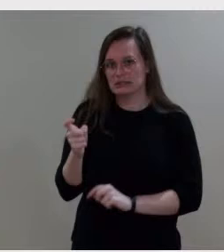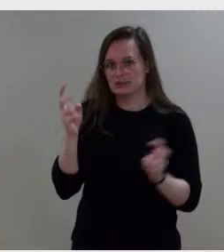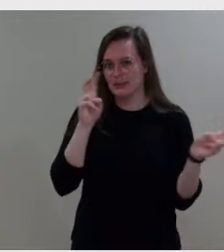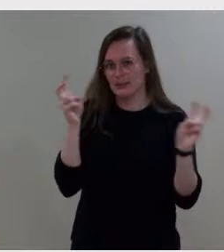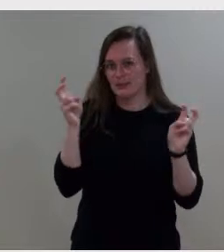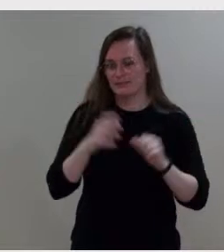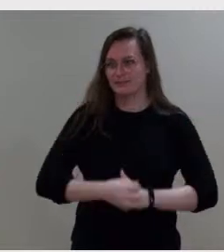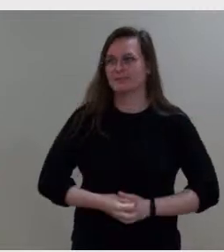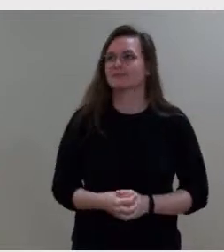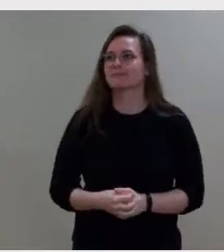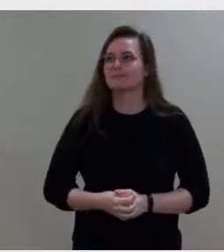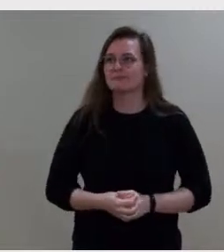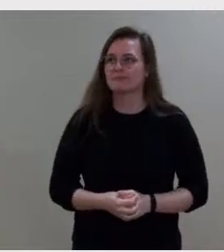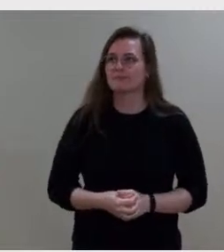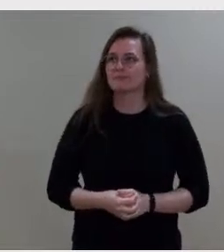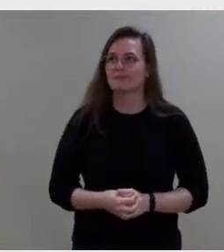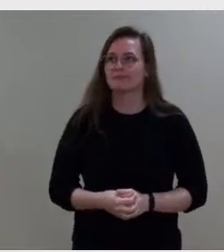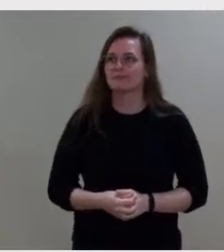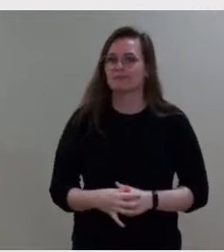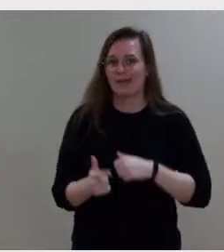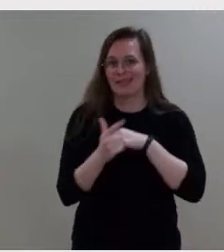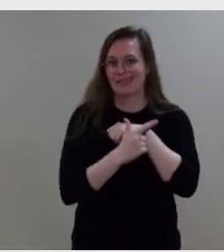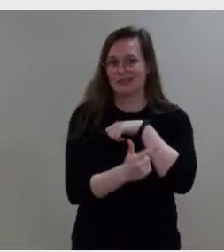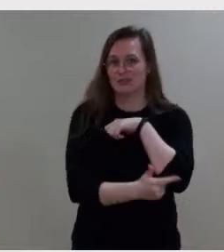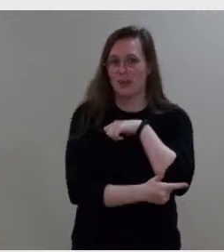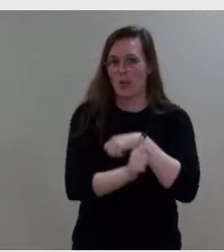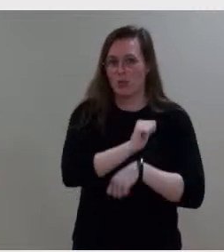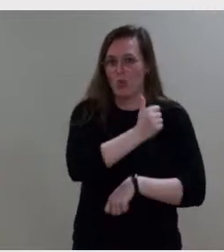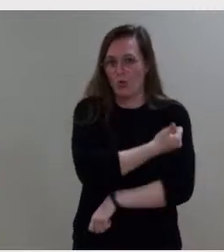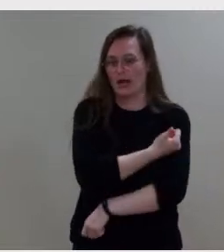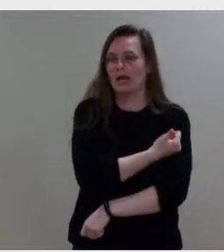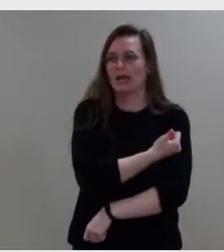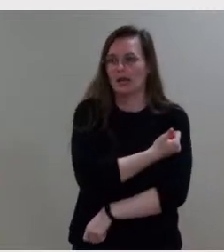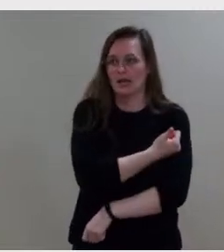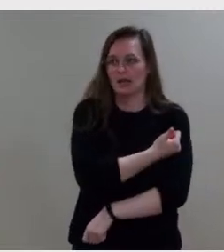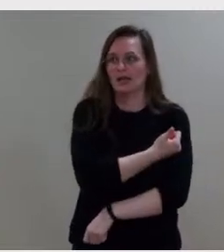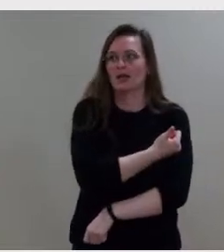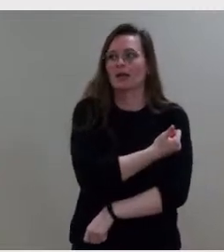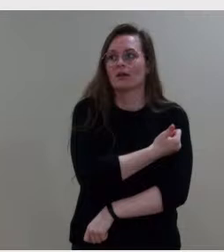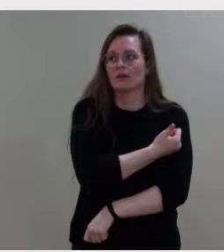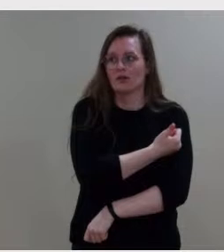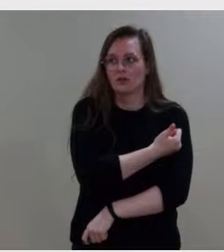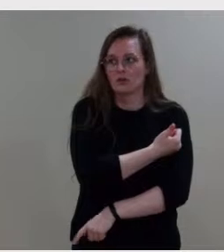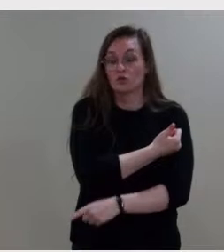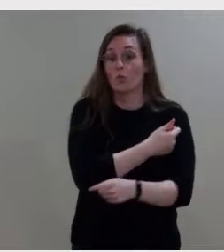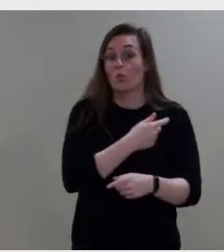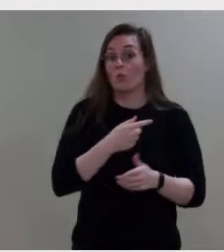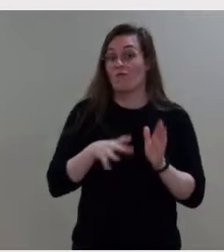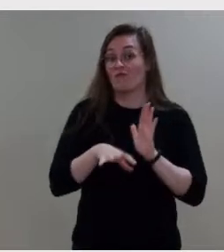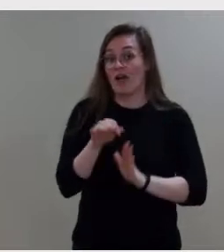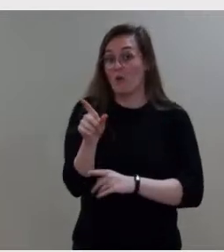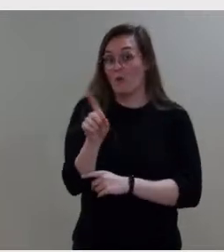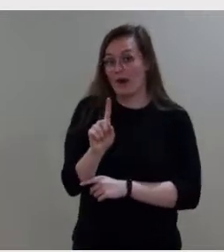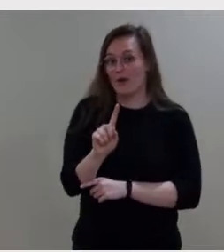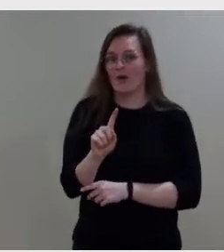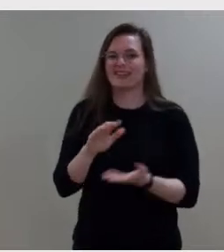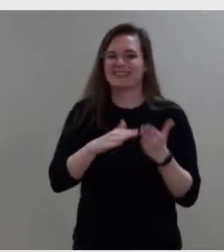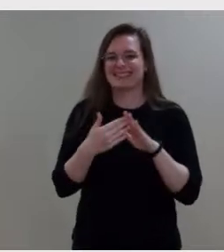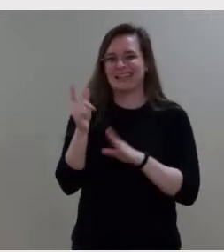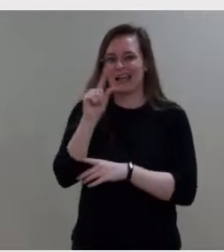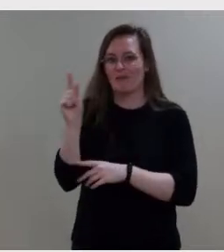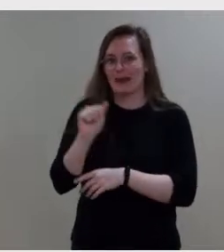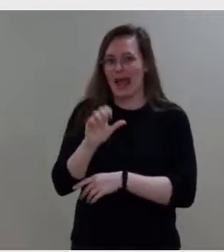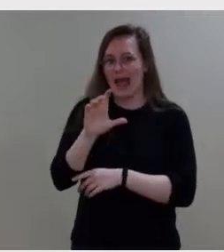And the legislative authority to enable the town to consider a deed transfer tax is found in the Municipal Government Act,